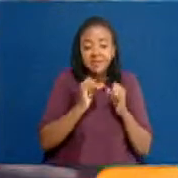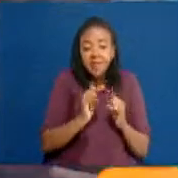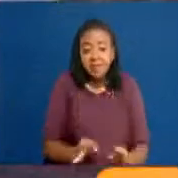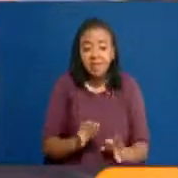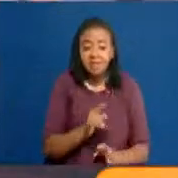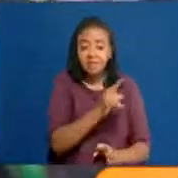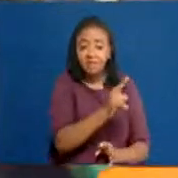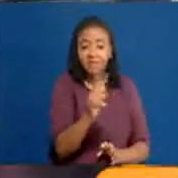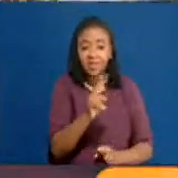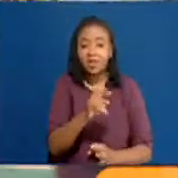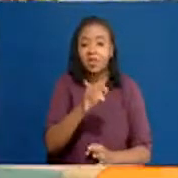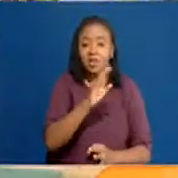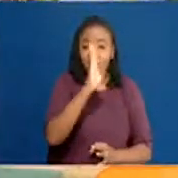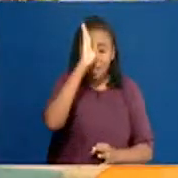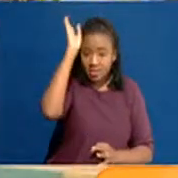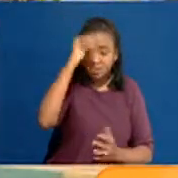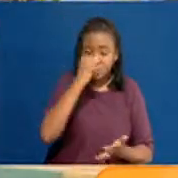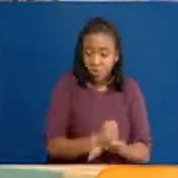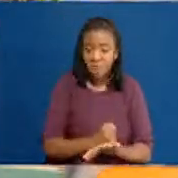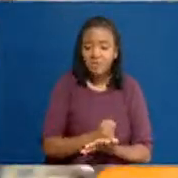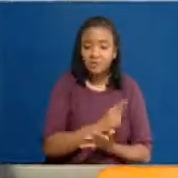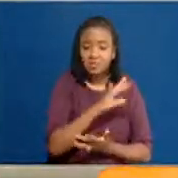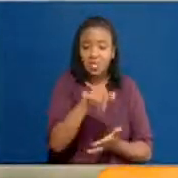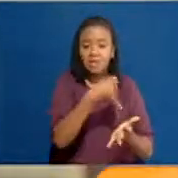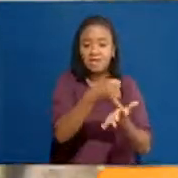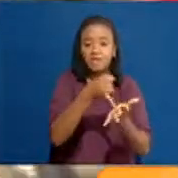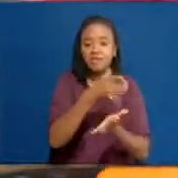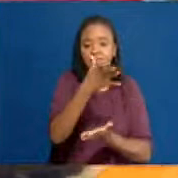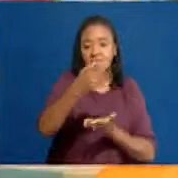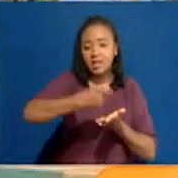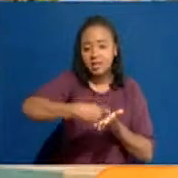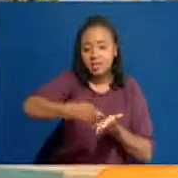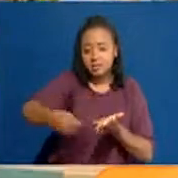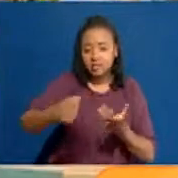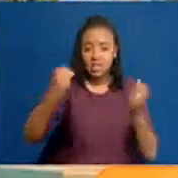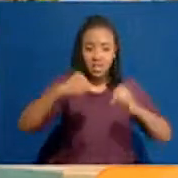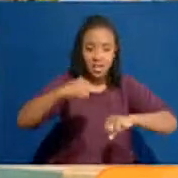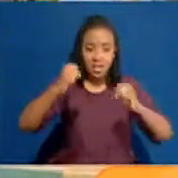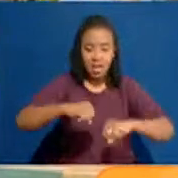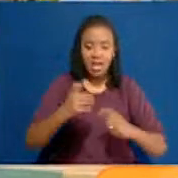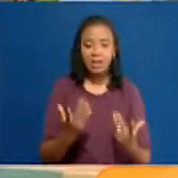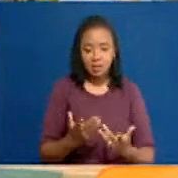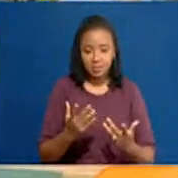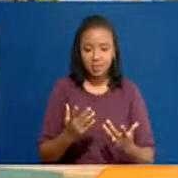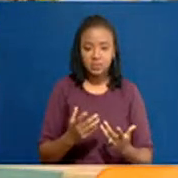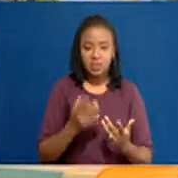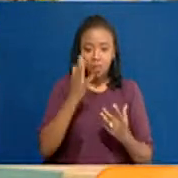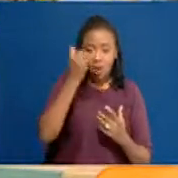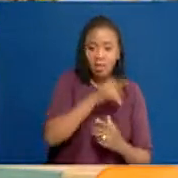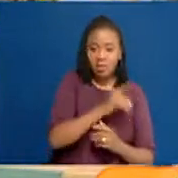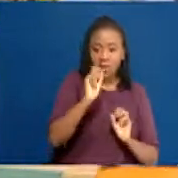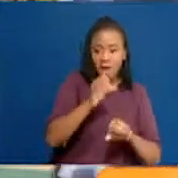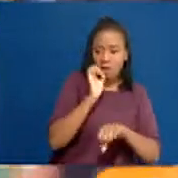the Office of the Attorney General would have been involved in offering legal